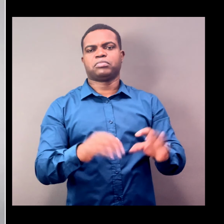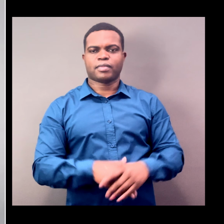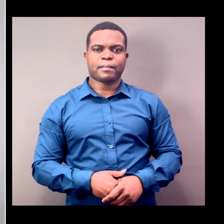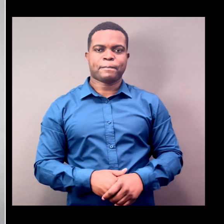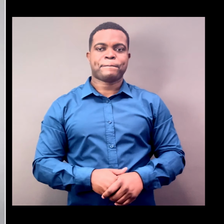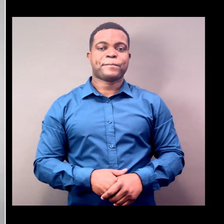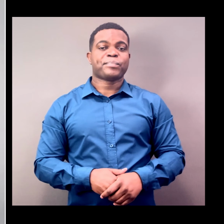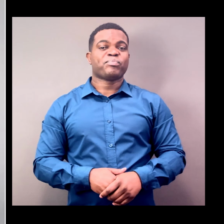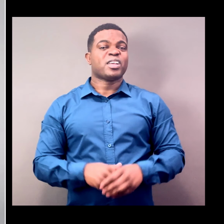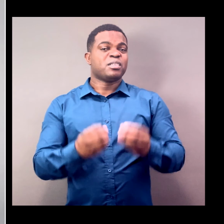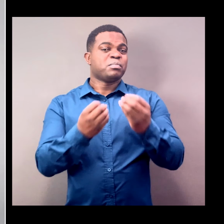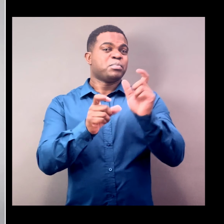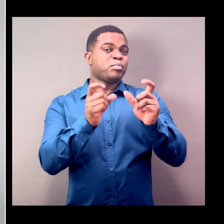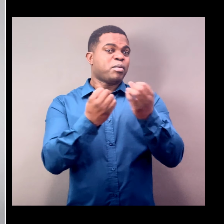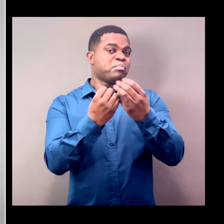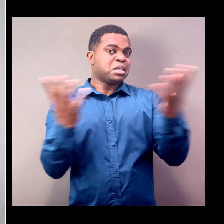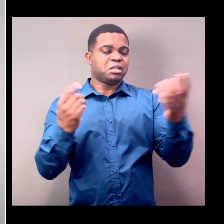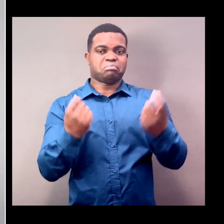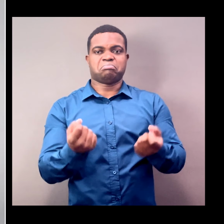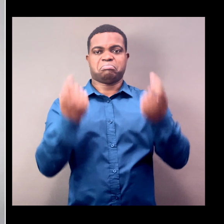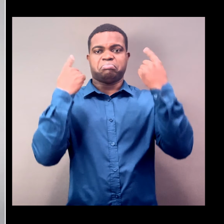Many times people